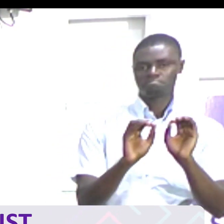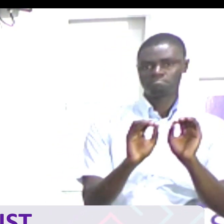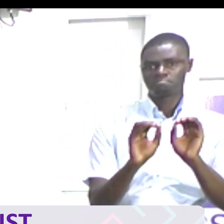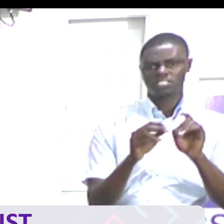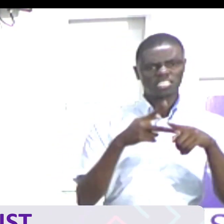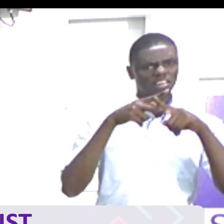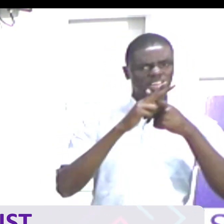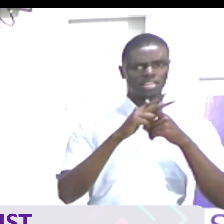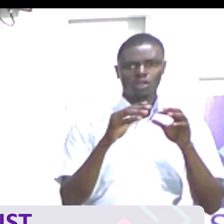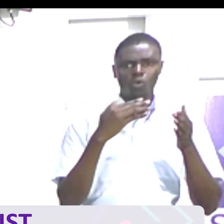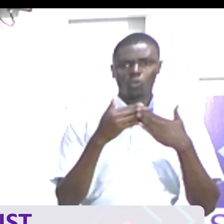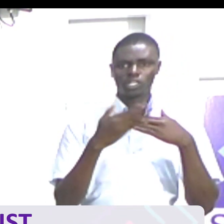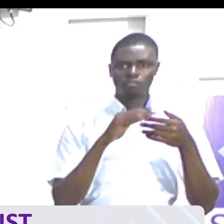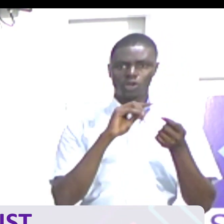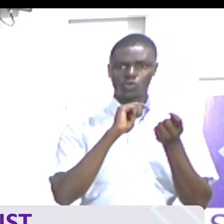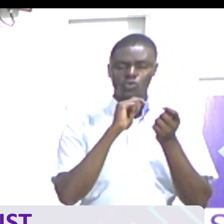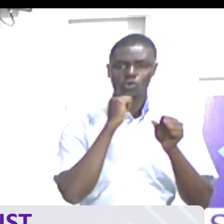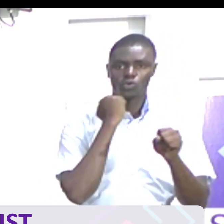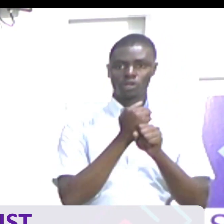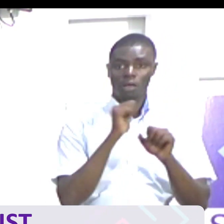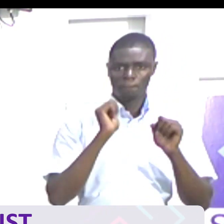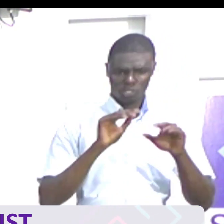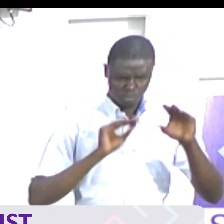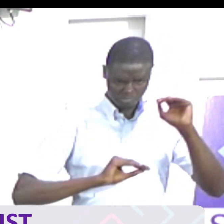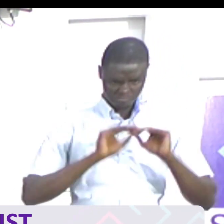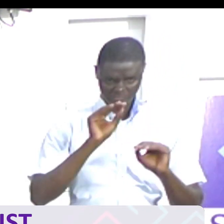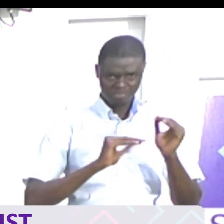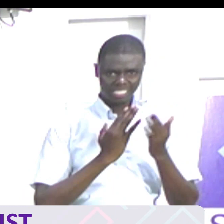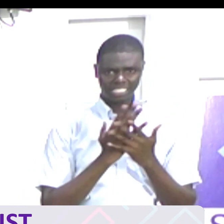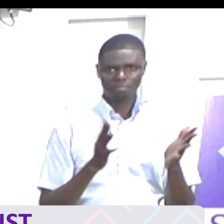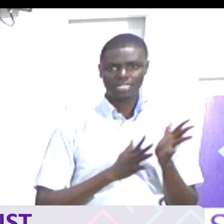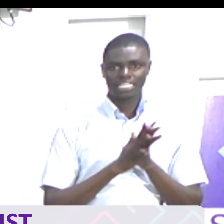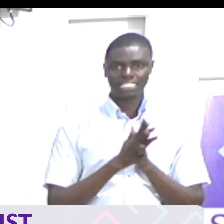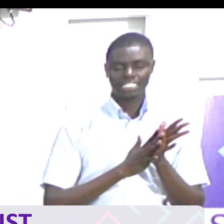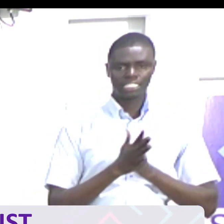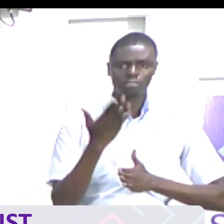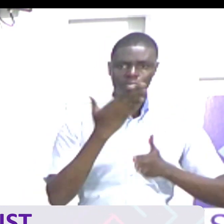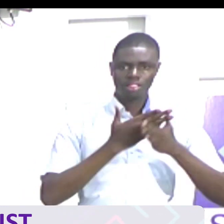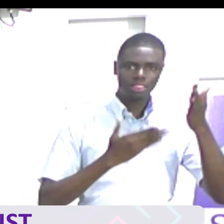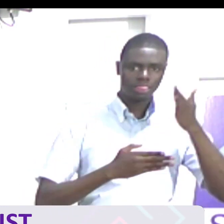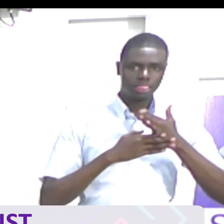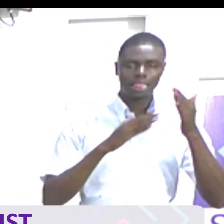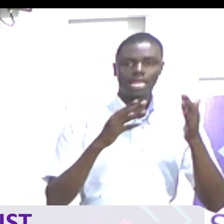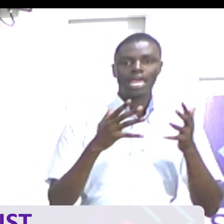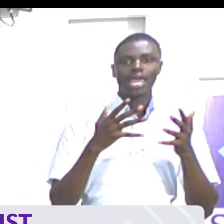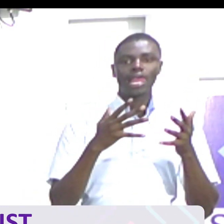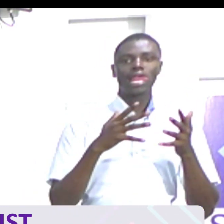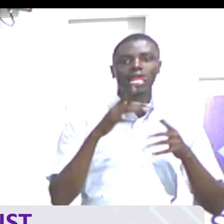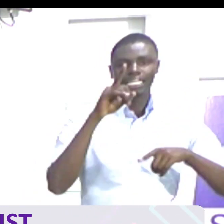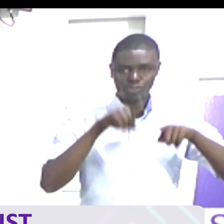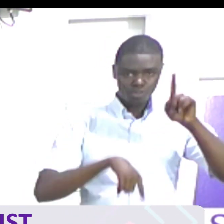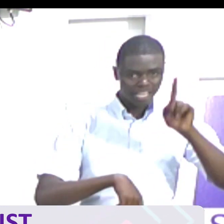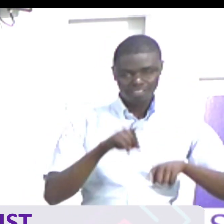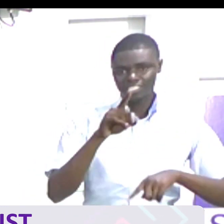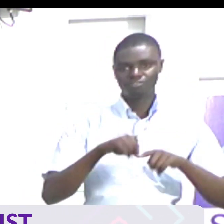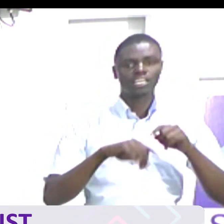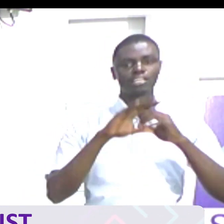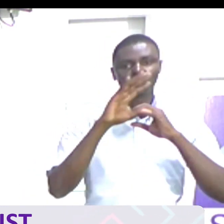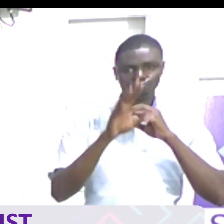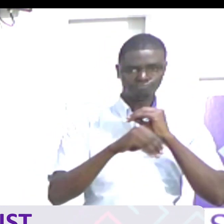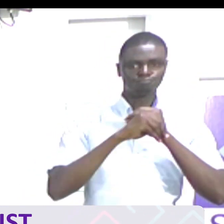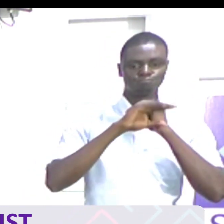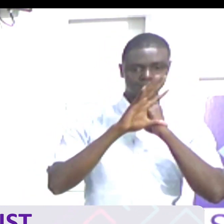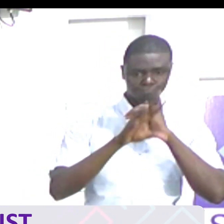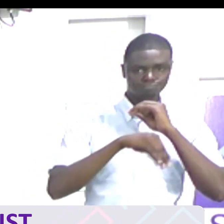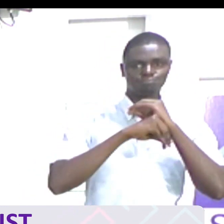kingine. Maybe whatever you're doing, you can come up with something interesting to build out of that. Sawa? Diversify. Kwanza mtu wangu